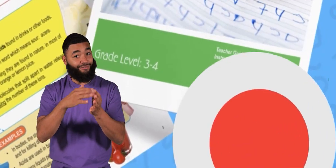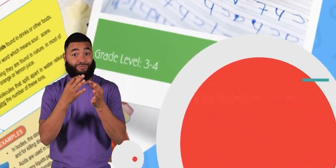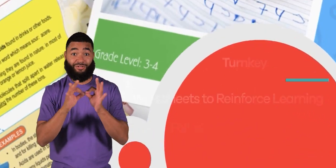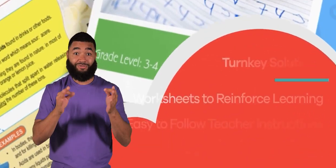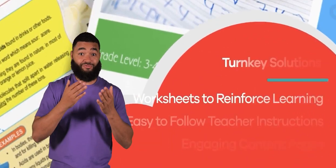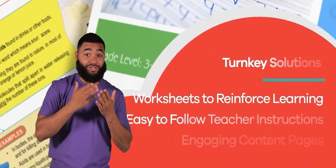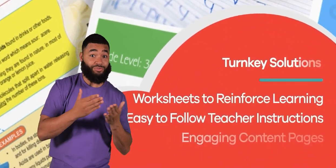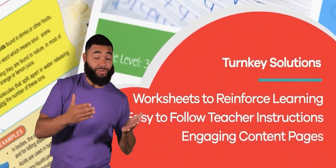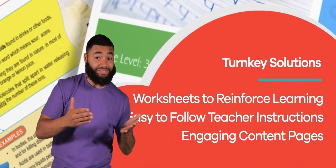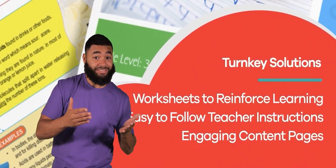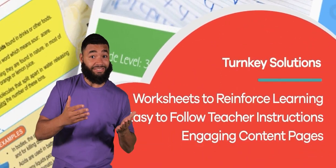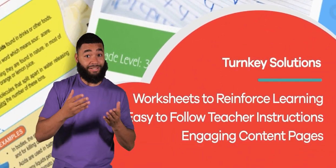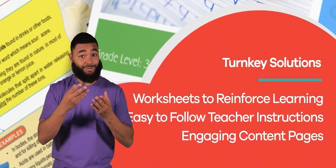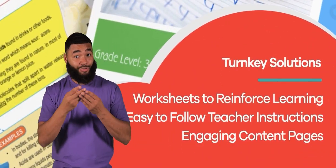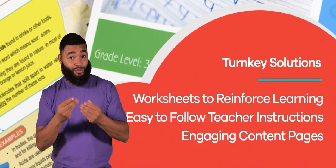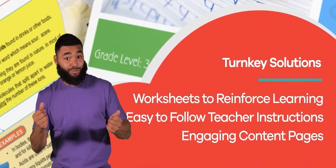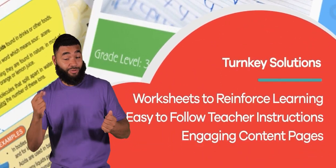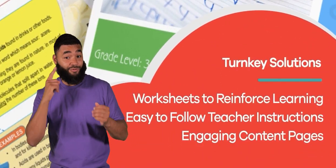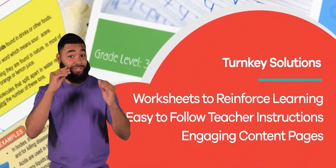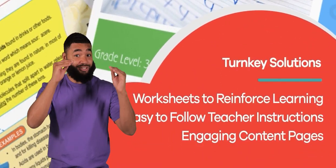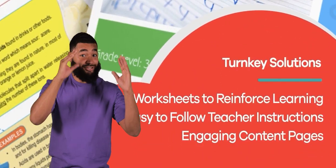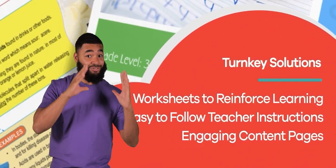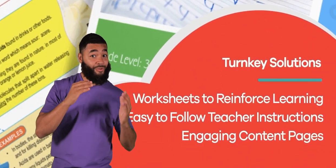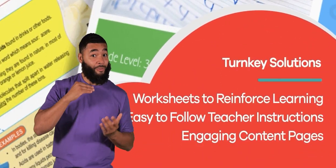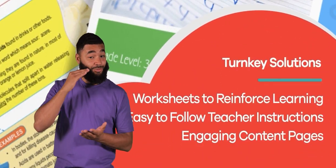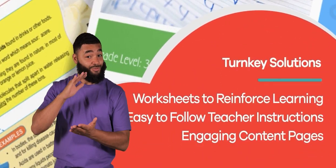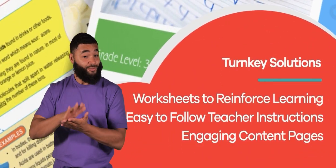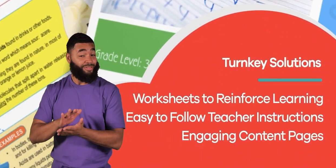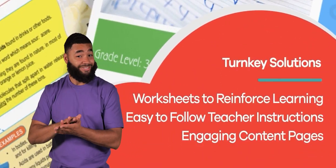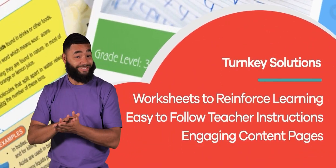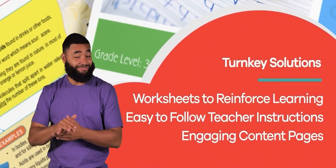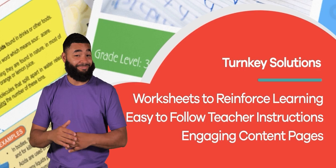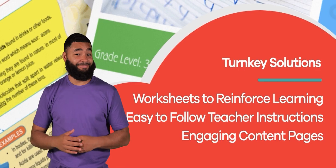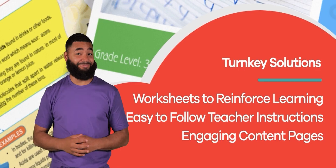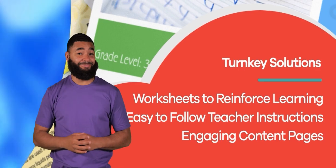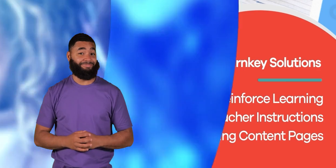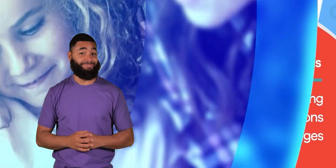and turnkey solutions for teachers and homeschoolers.